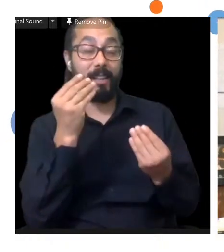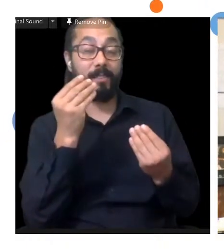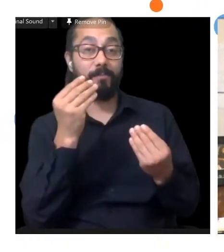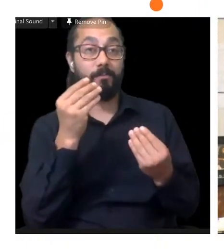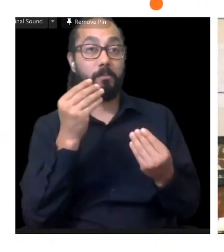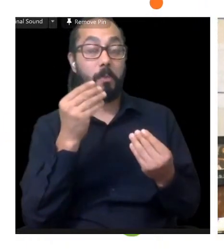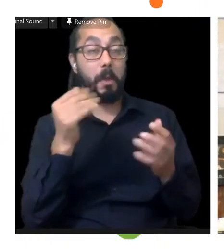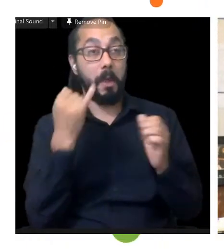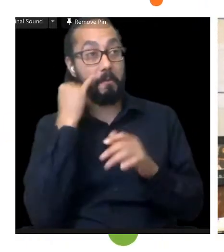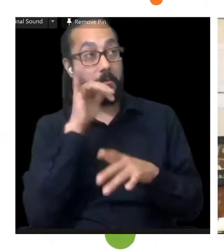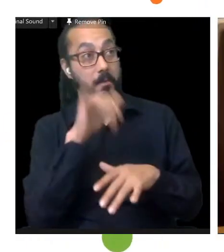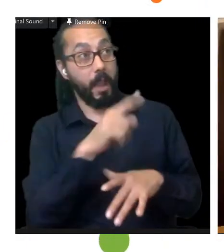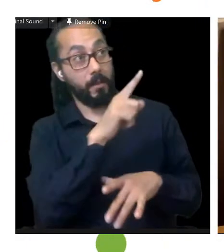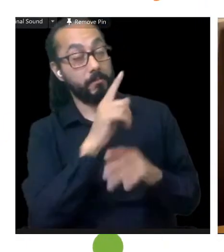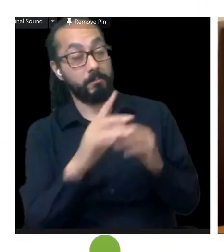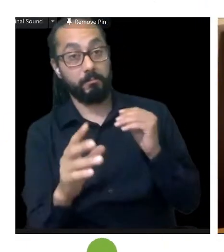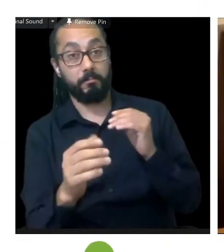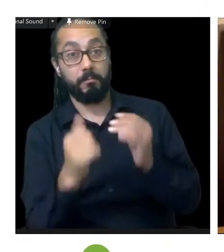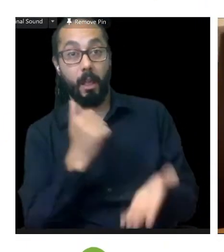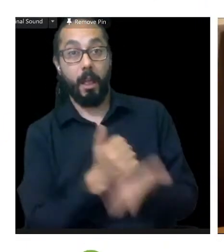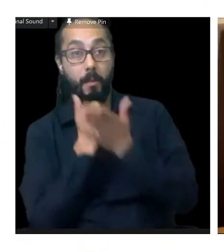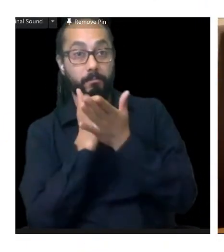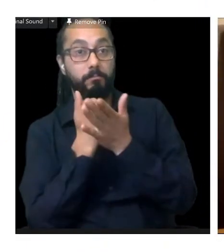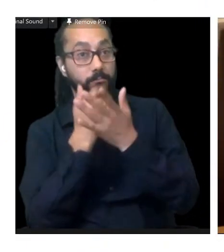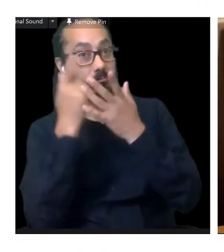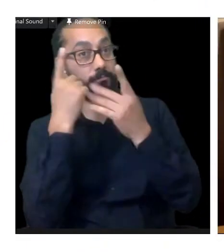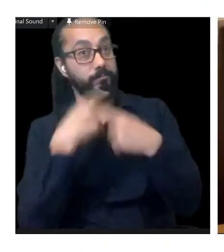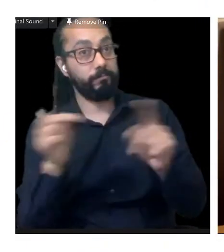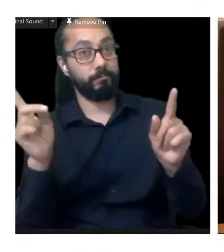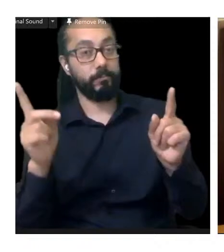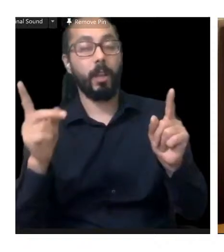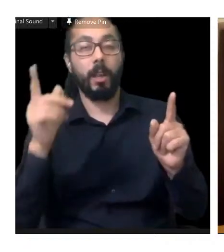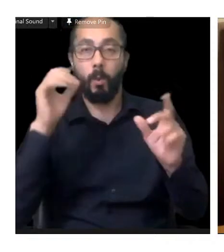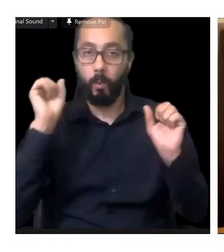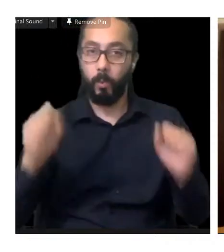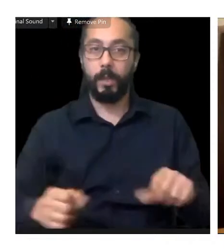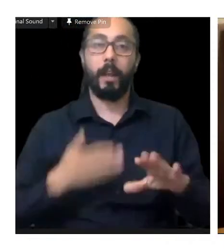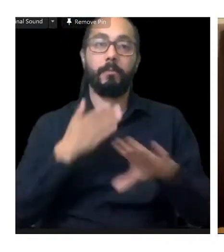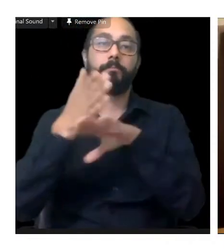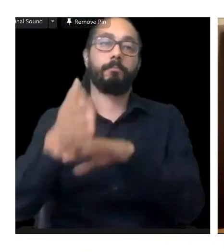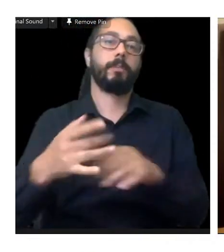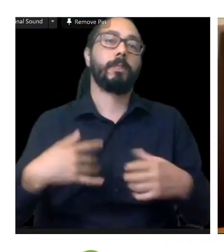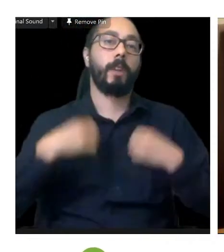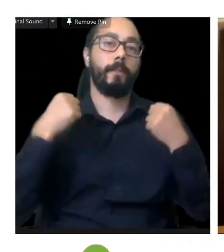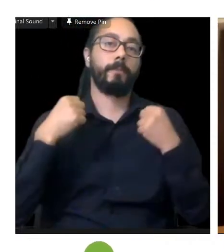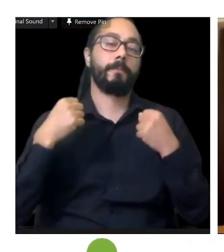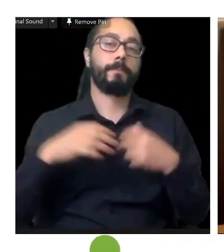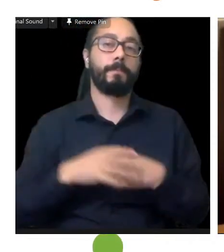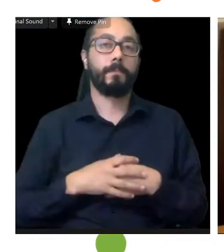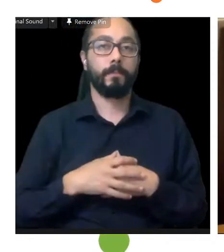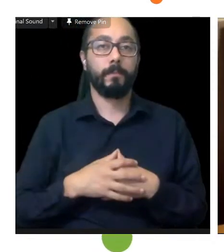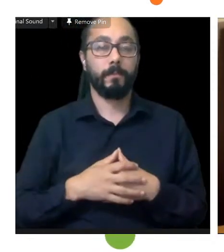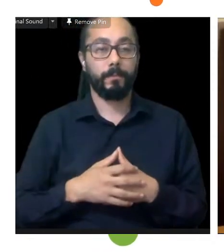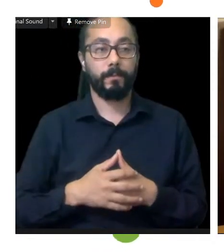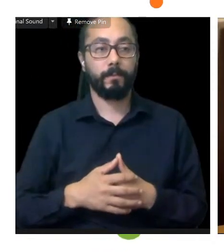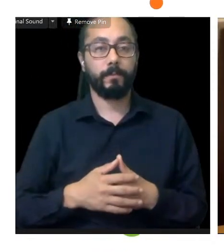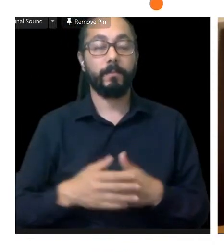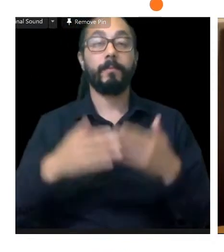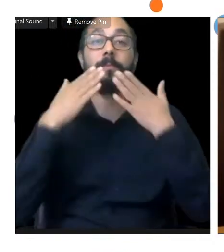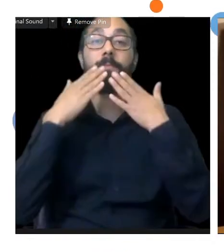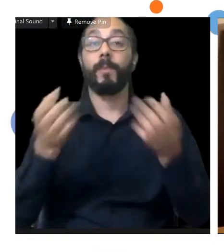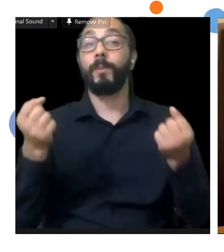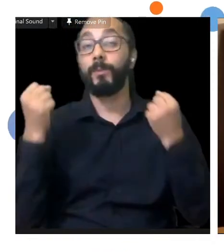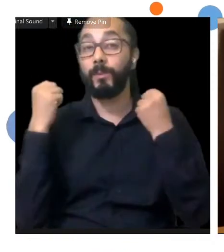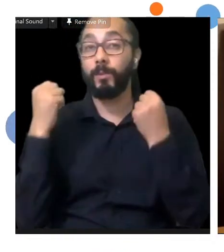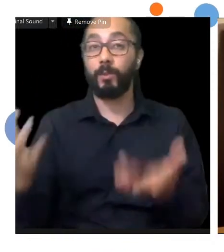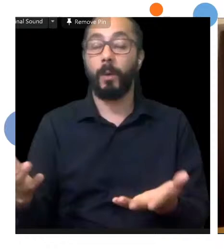side. Great. Thank you so much. Wonderful ideas. And I know, of course, we have a number of people on our call today who